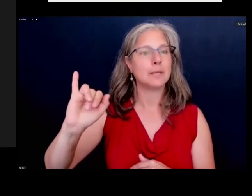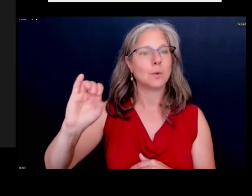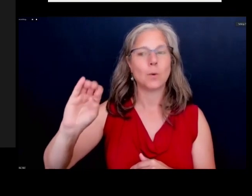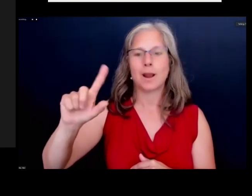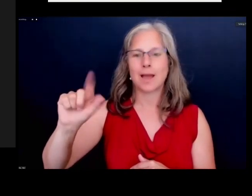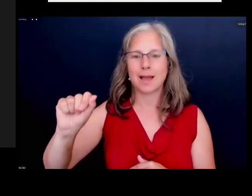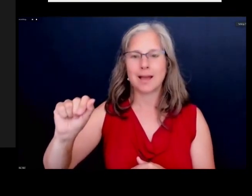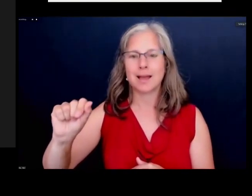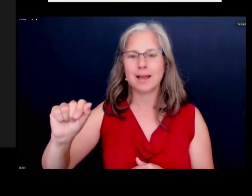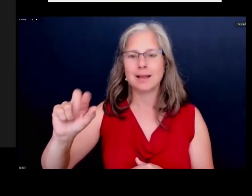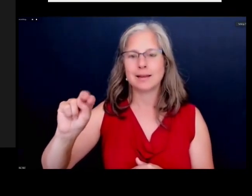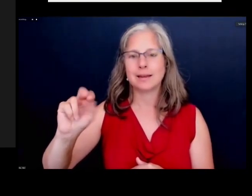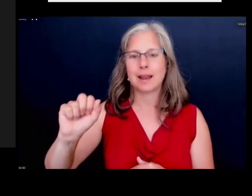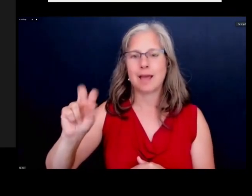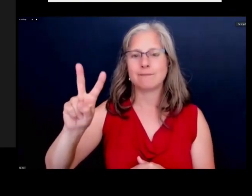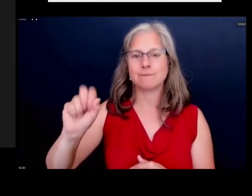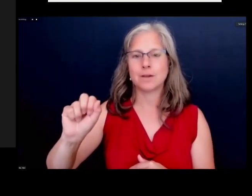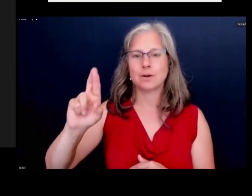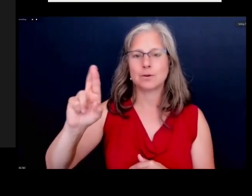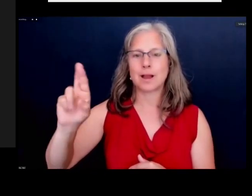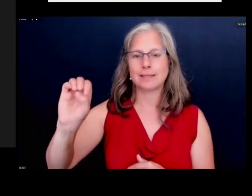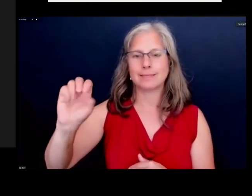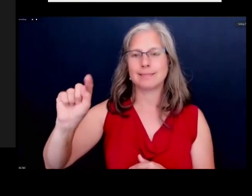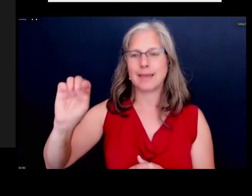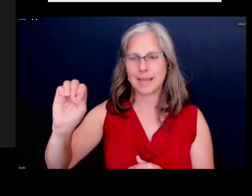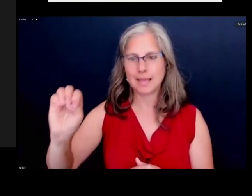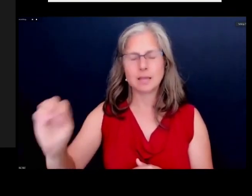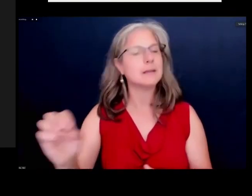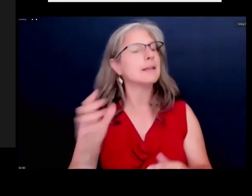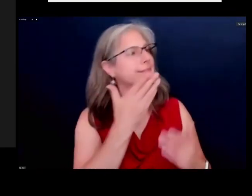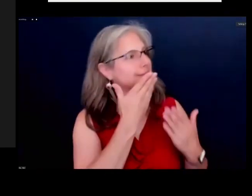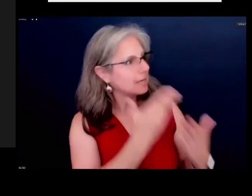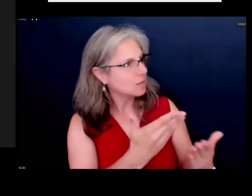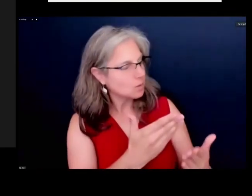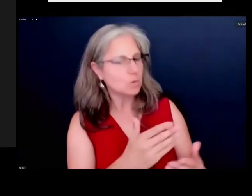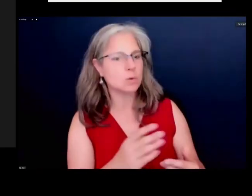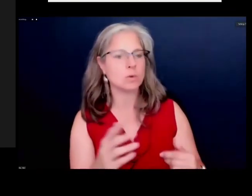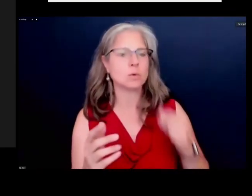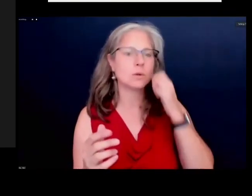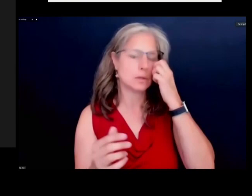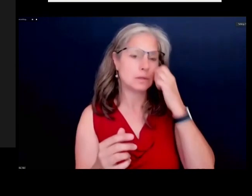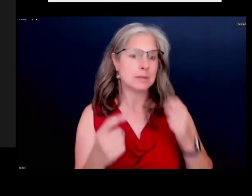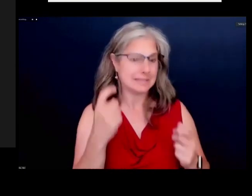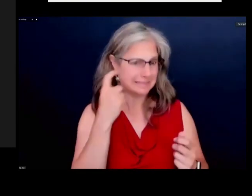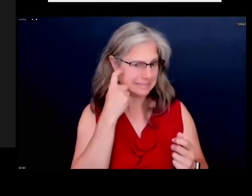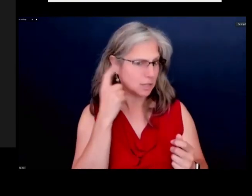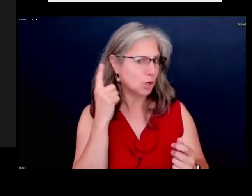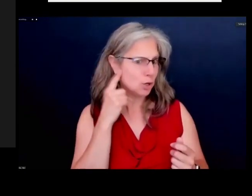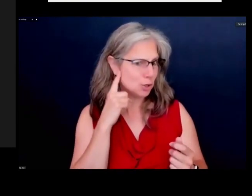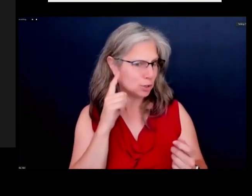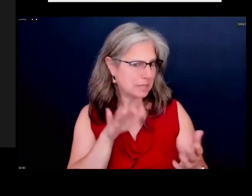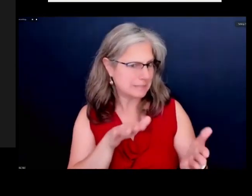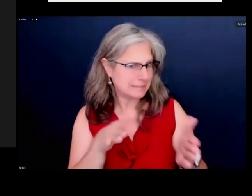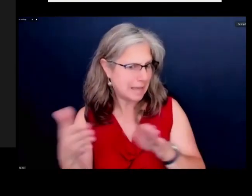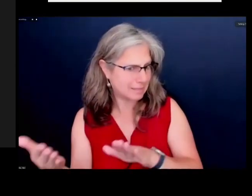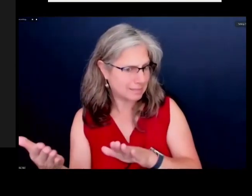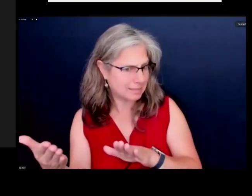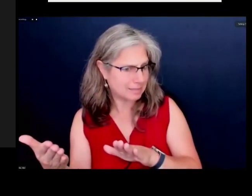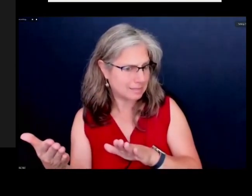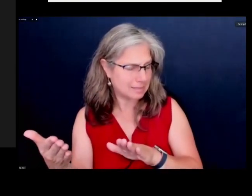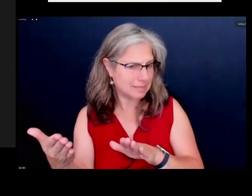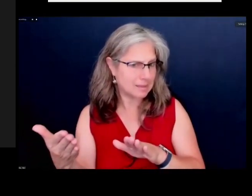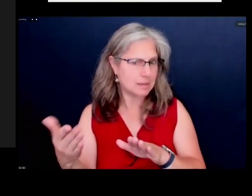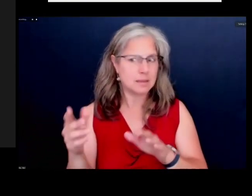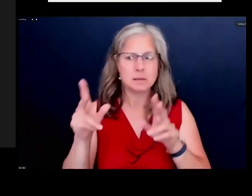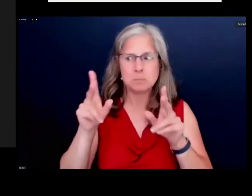Yes, hello. Hello, everyone. Okay, my first question is about a death that has been reported, and